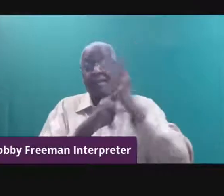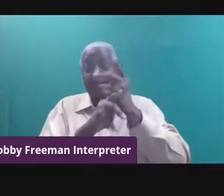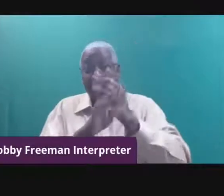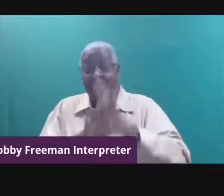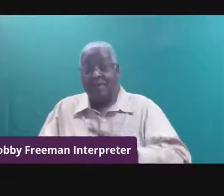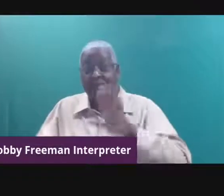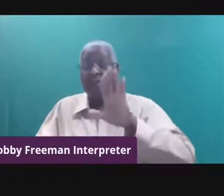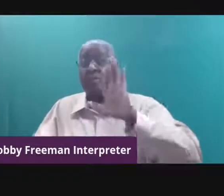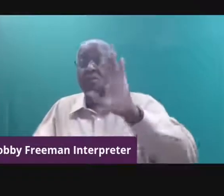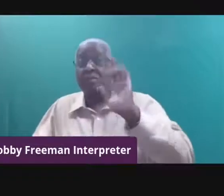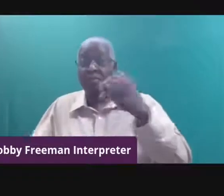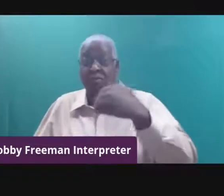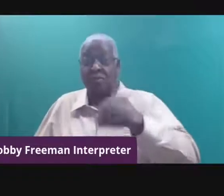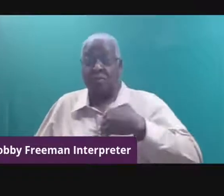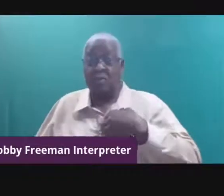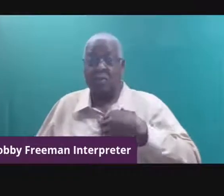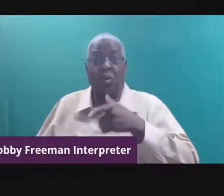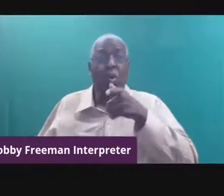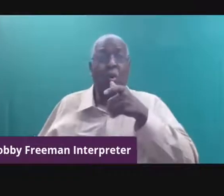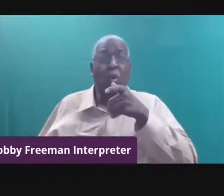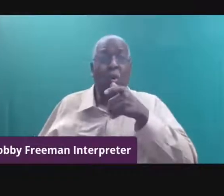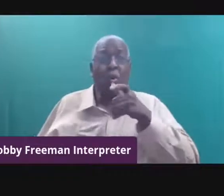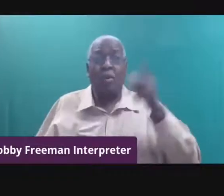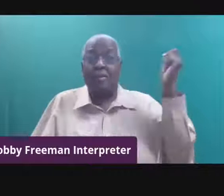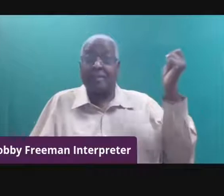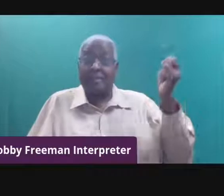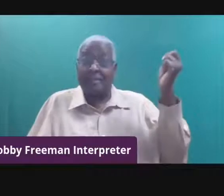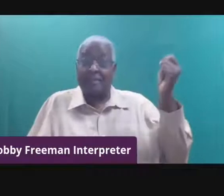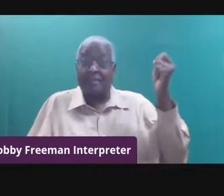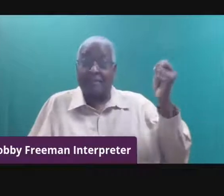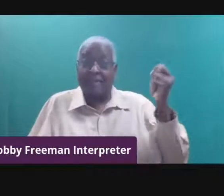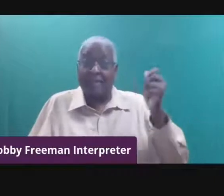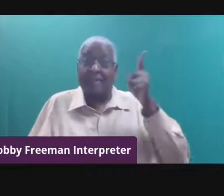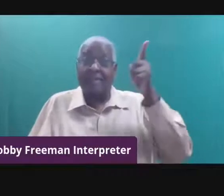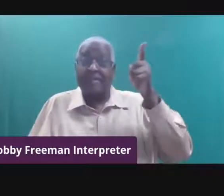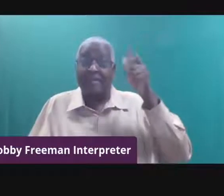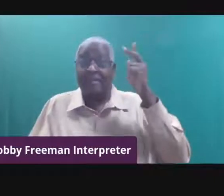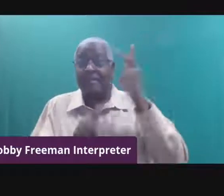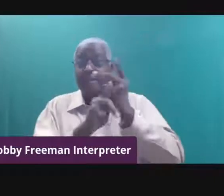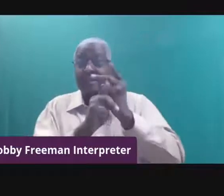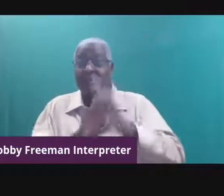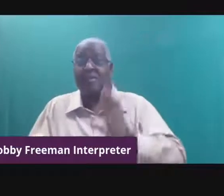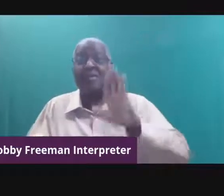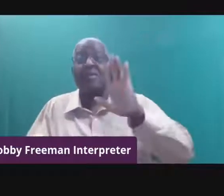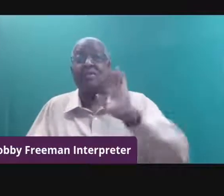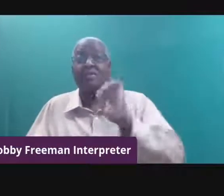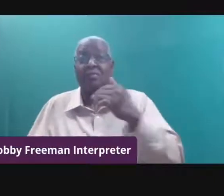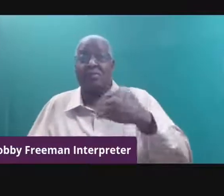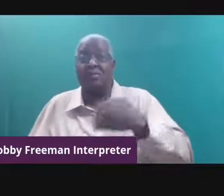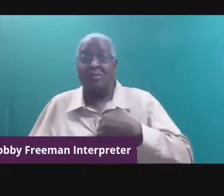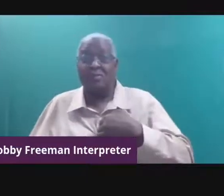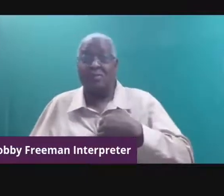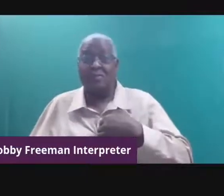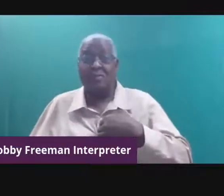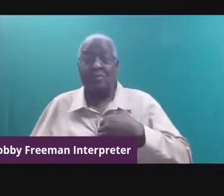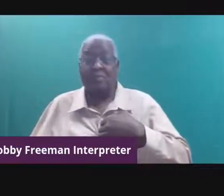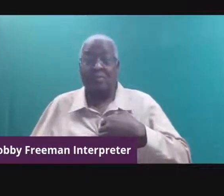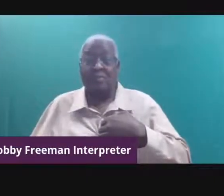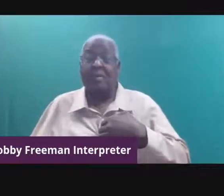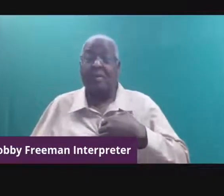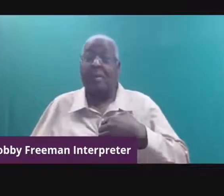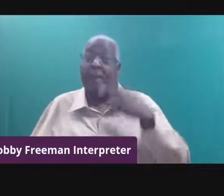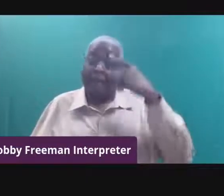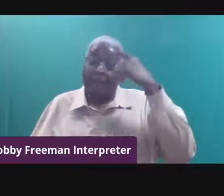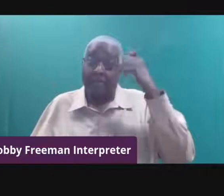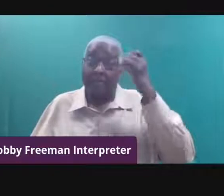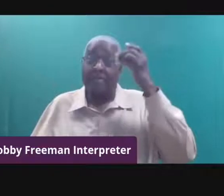soul? How many of you would testify that God is the keeper of your soul? God is the reason you're here. It's not by anything